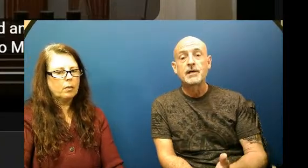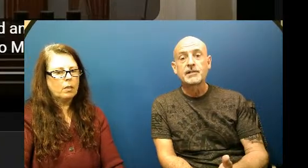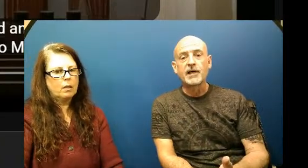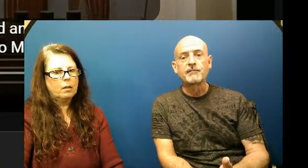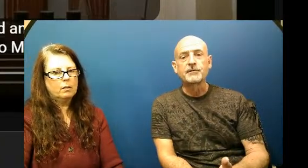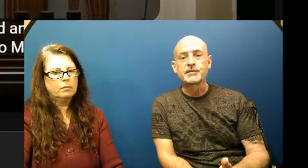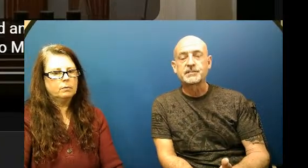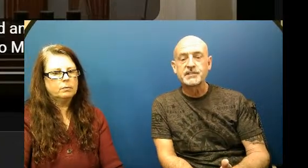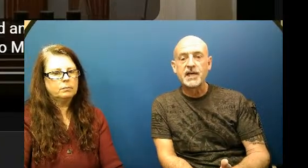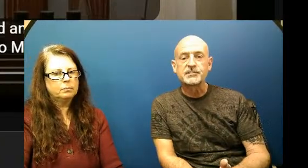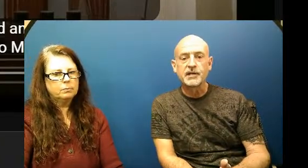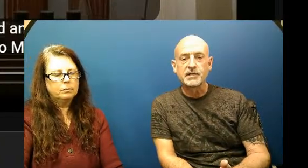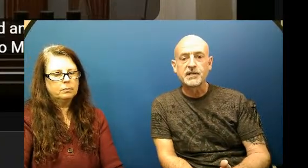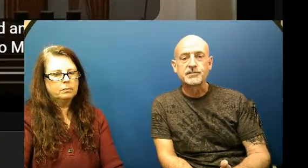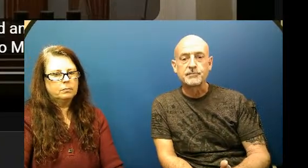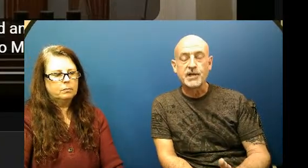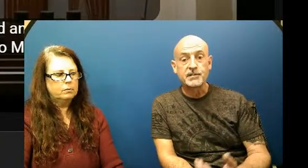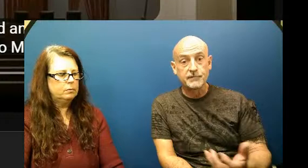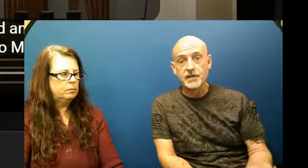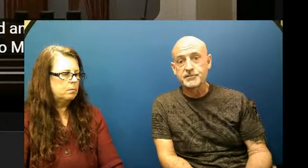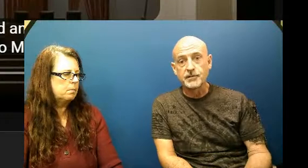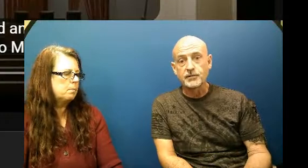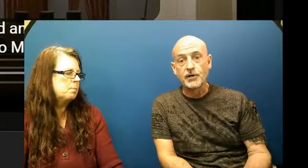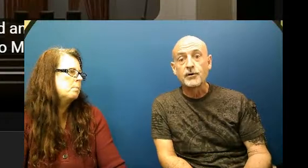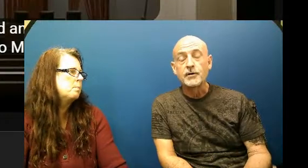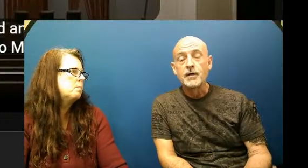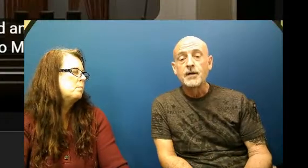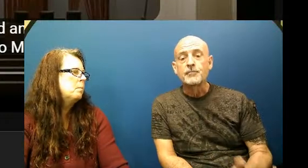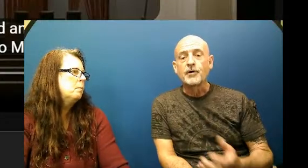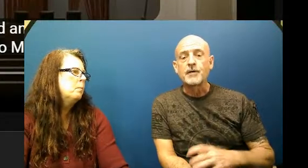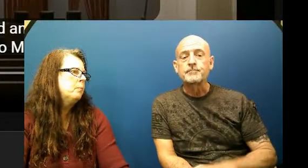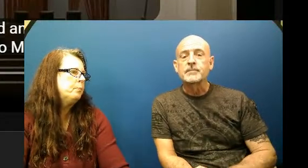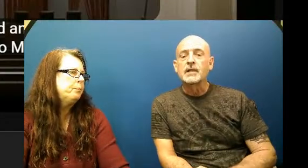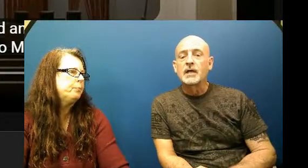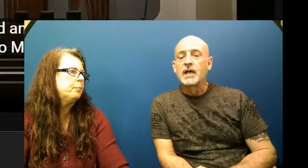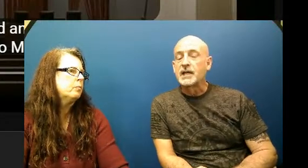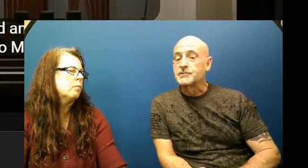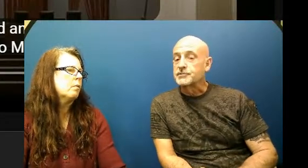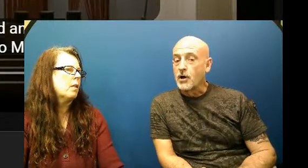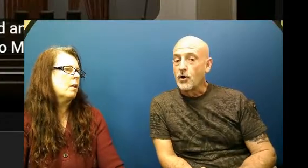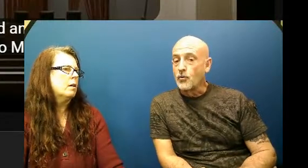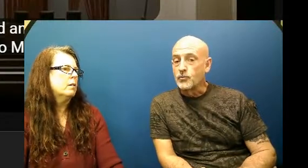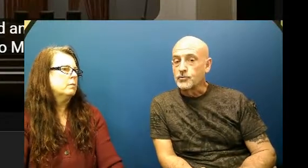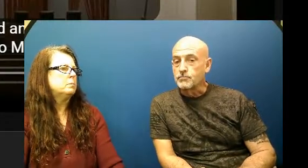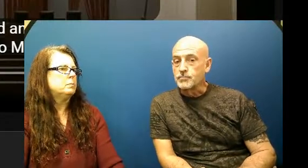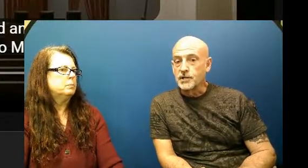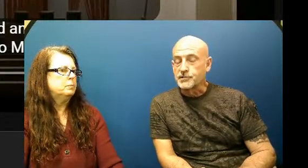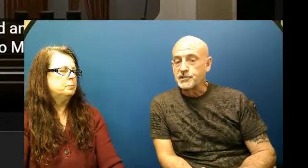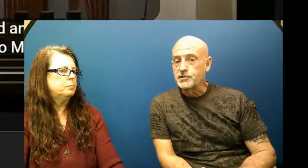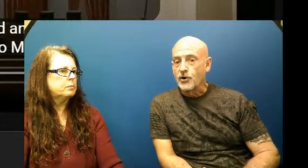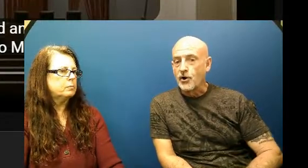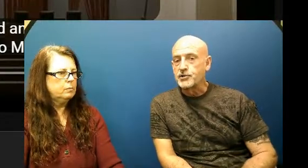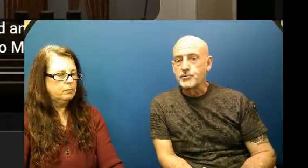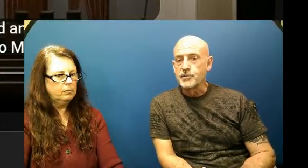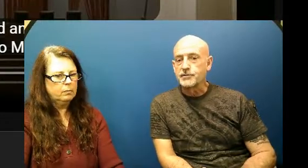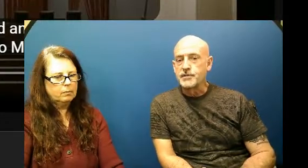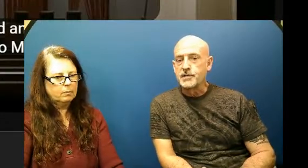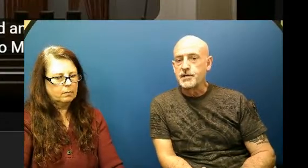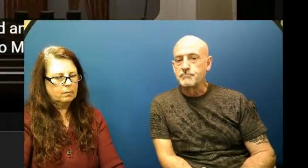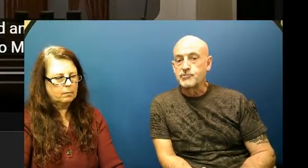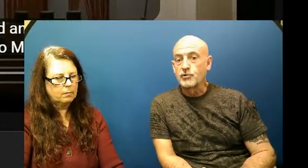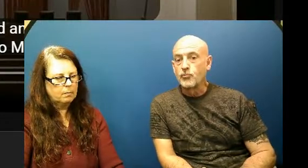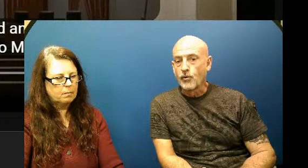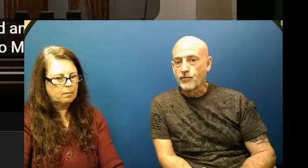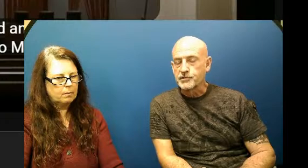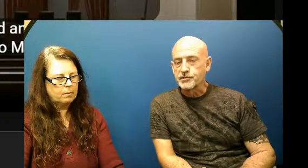some level of success against the objective. That's the law, right? And so it's easy to argue that